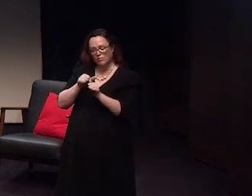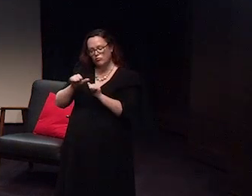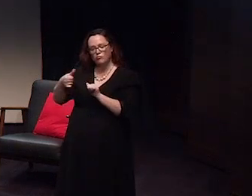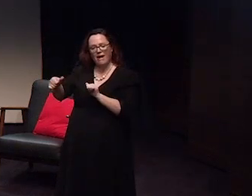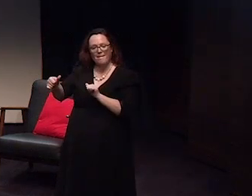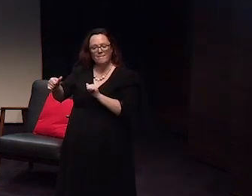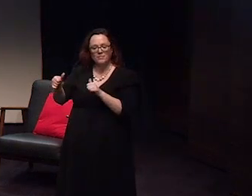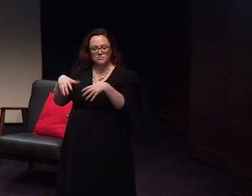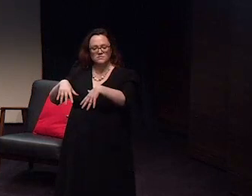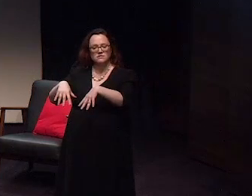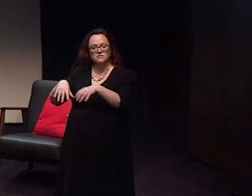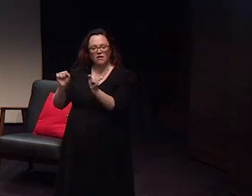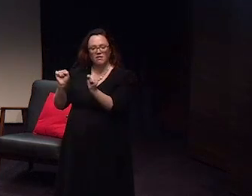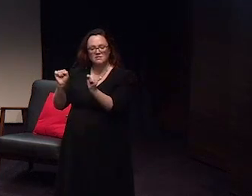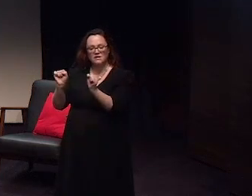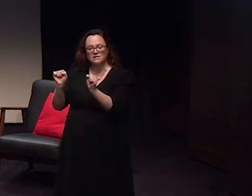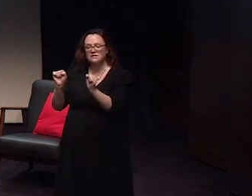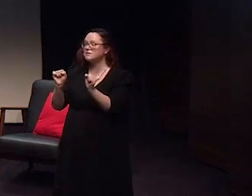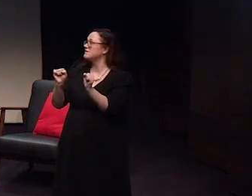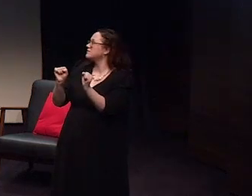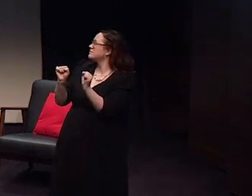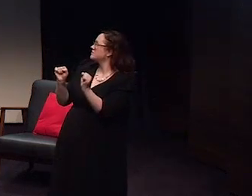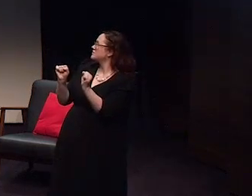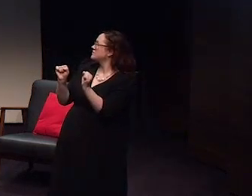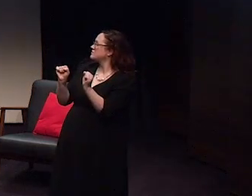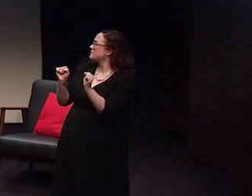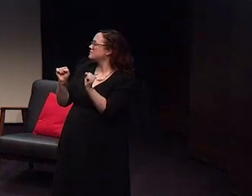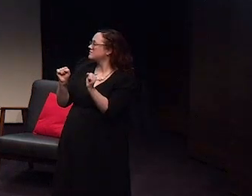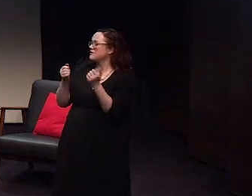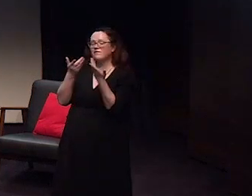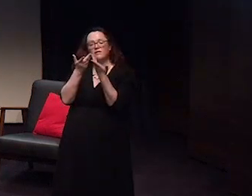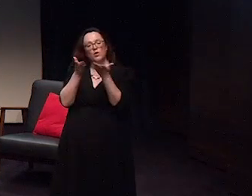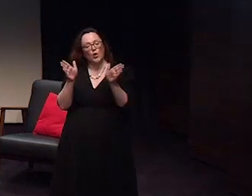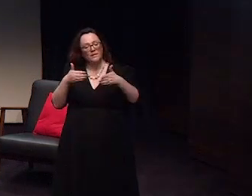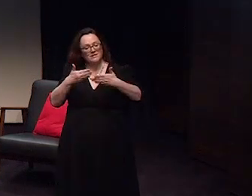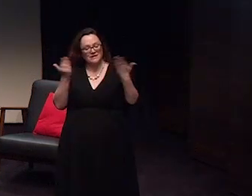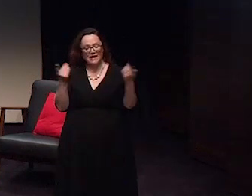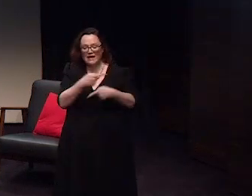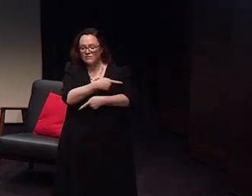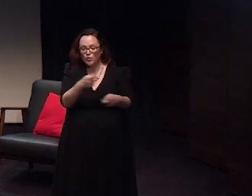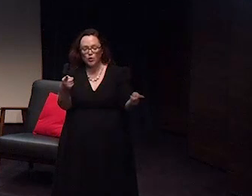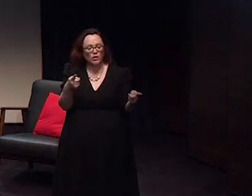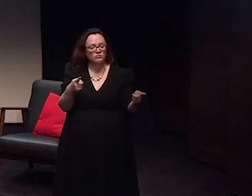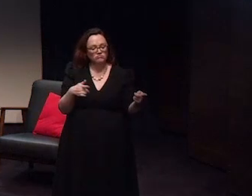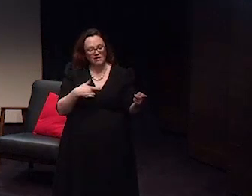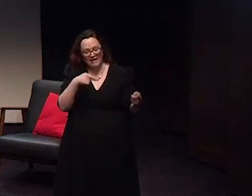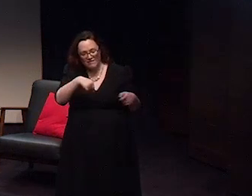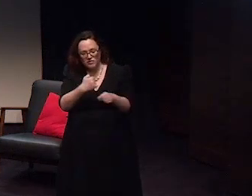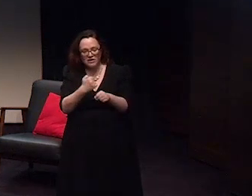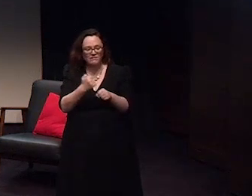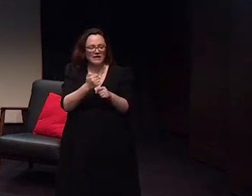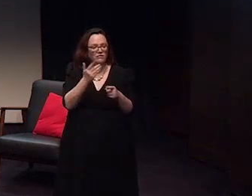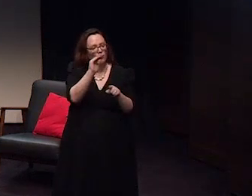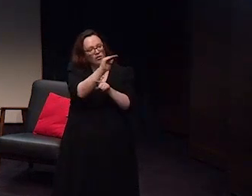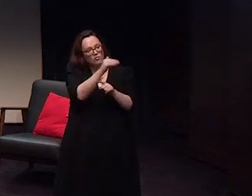an open day for the inauguration and took the opportunity to invite the citizens of Geneva to visit our emergency medical